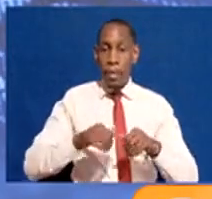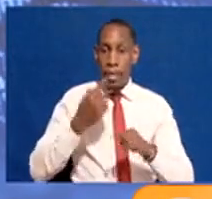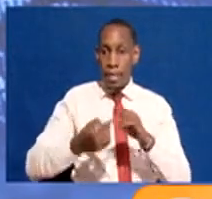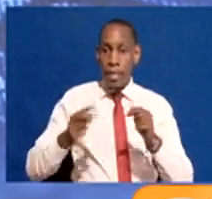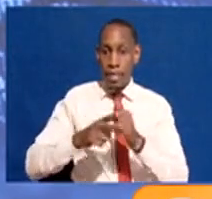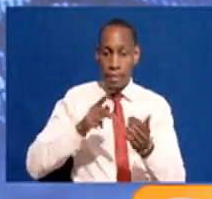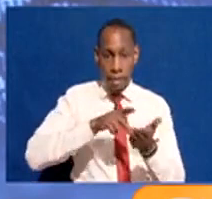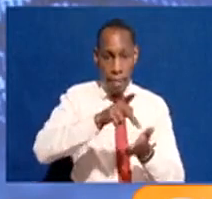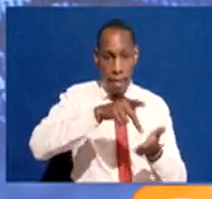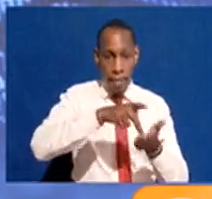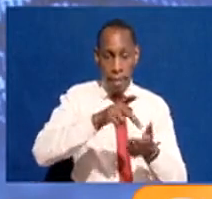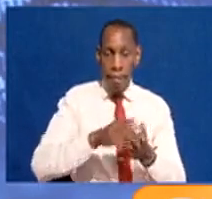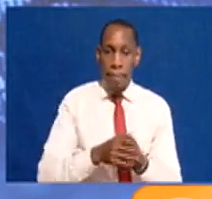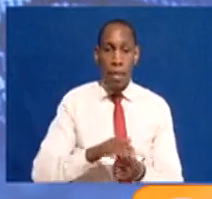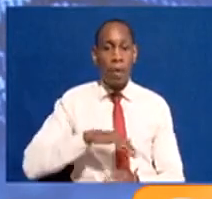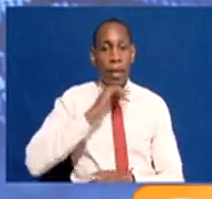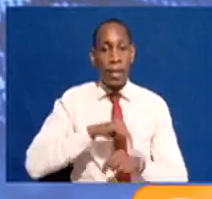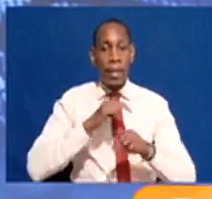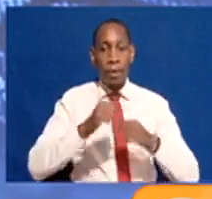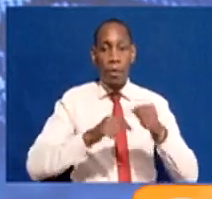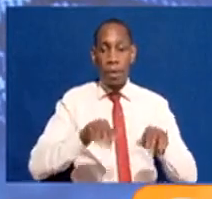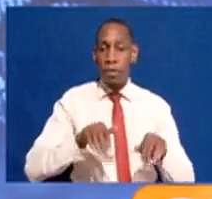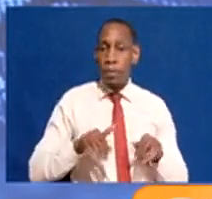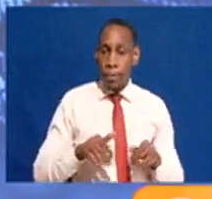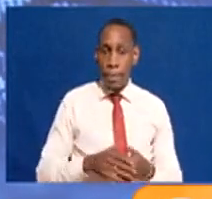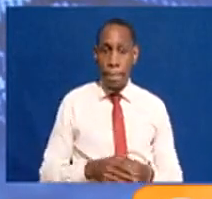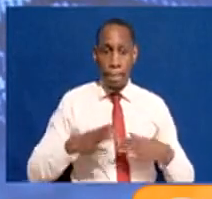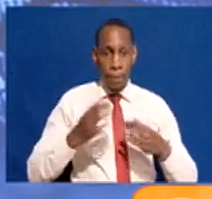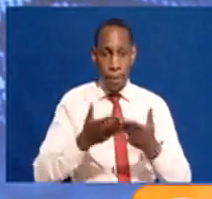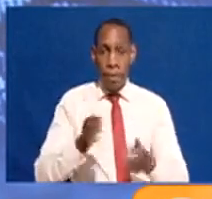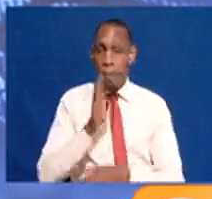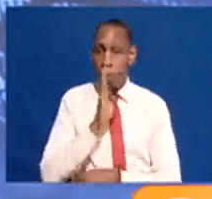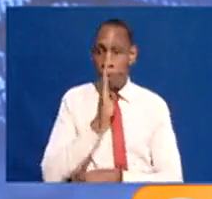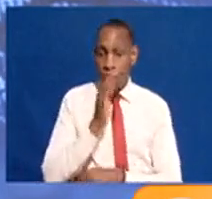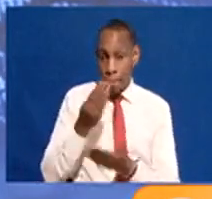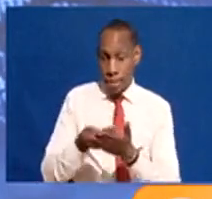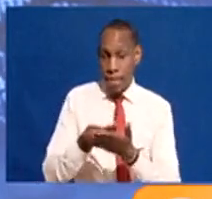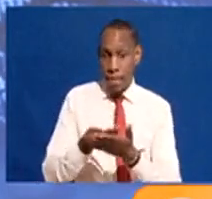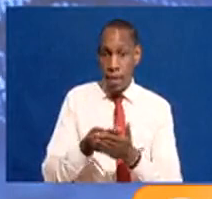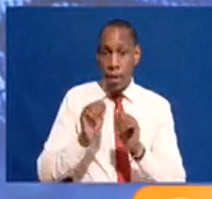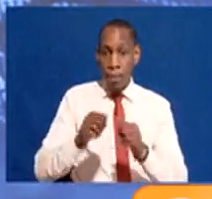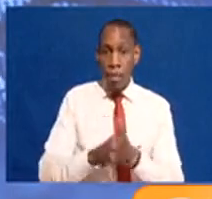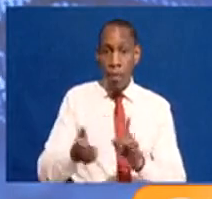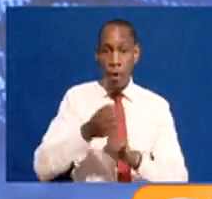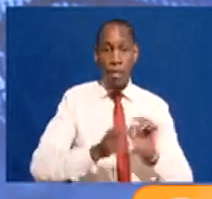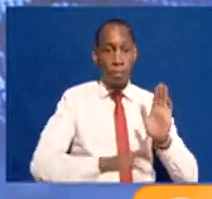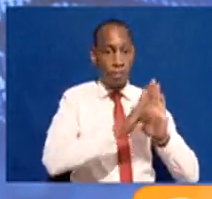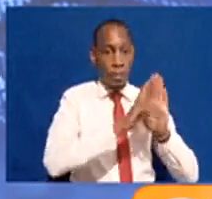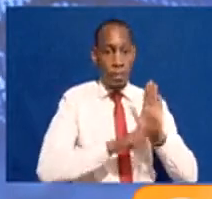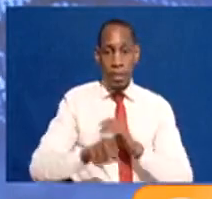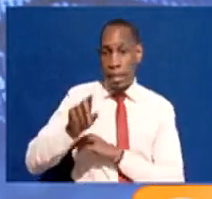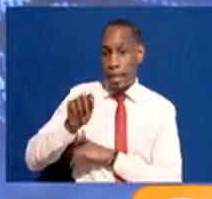7 years for payment, died while waiting, people who borrowed some of the money to meet the requirements for the